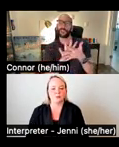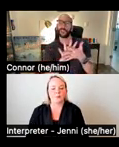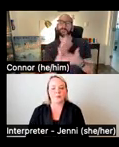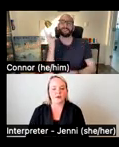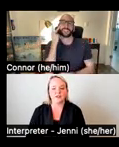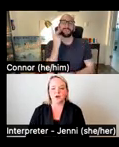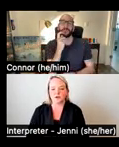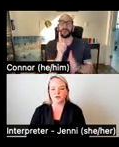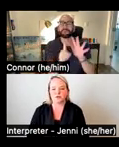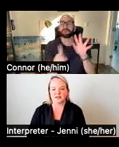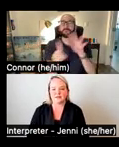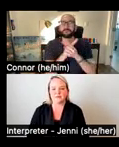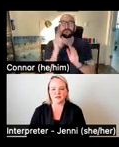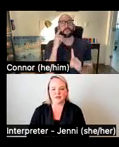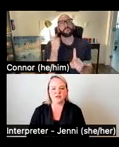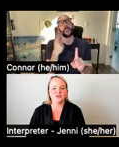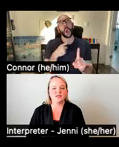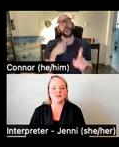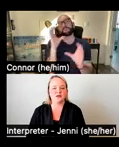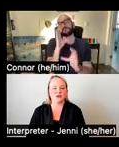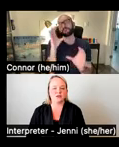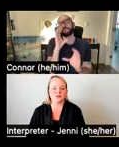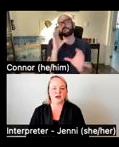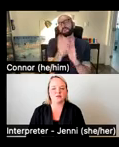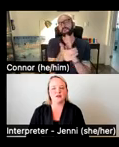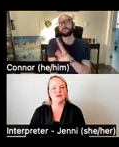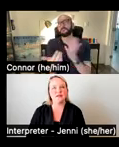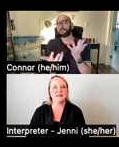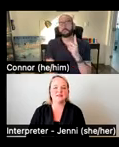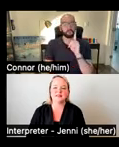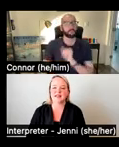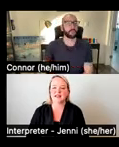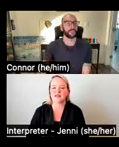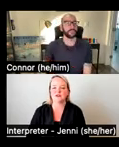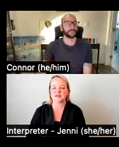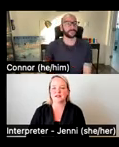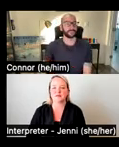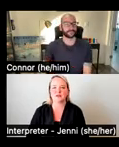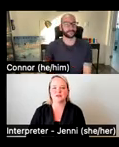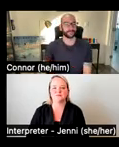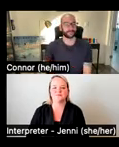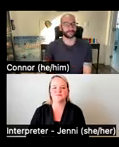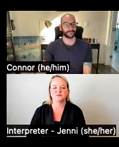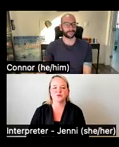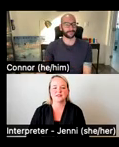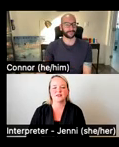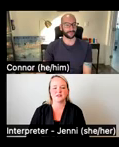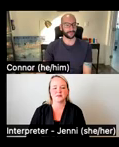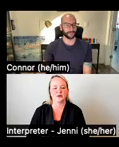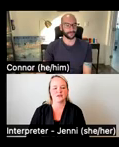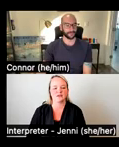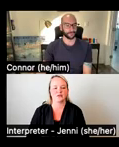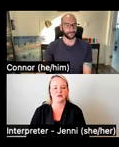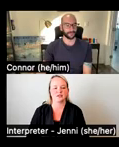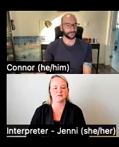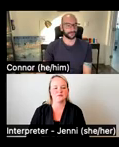So I'm going to go to the filter and just see what shows up. Let's say, for example, what skills am I